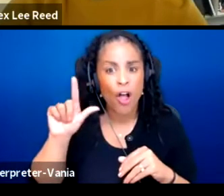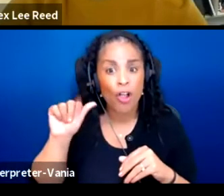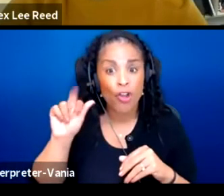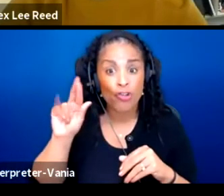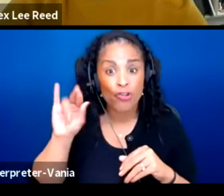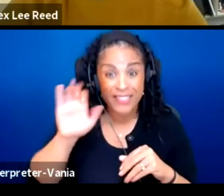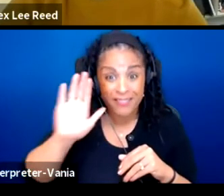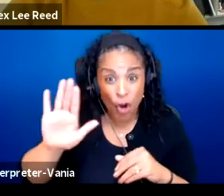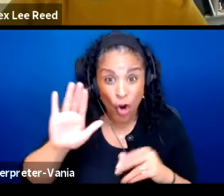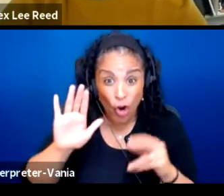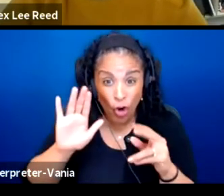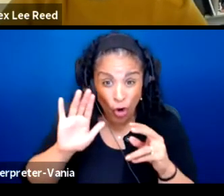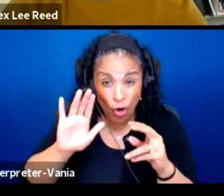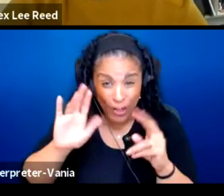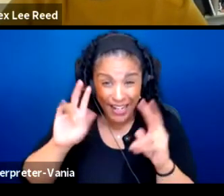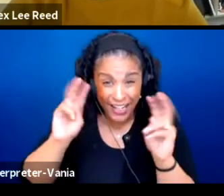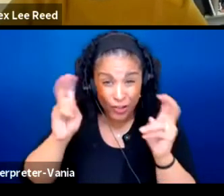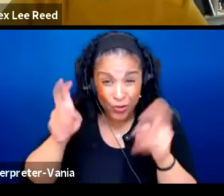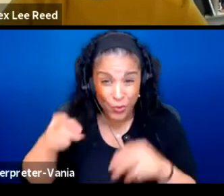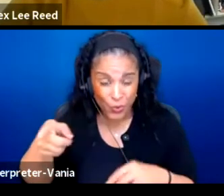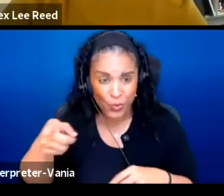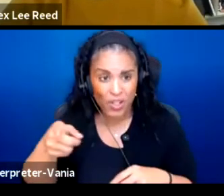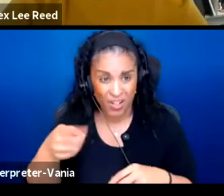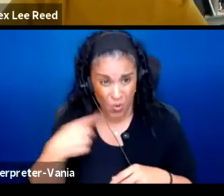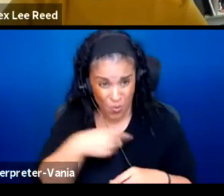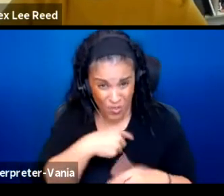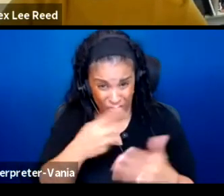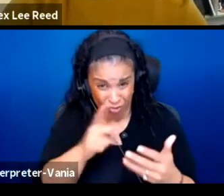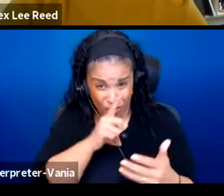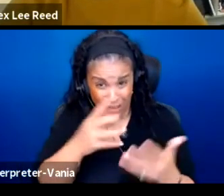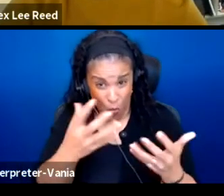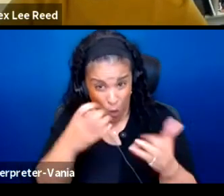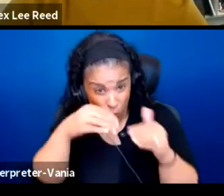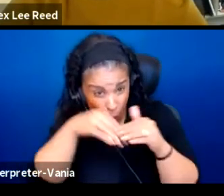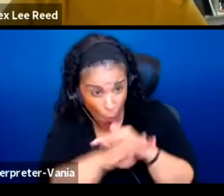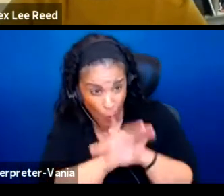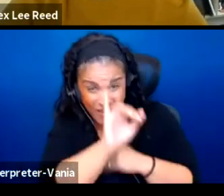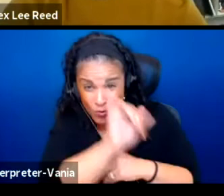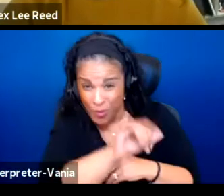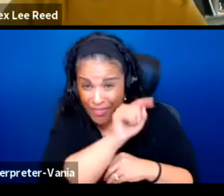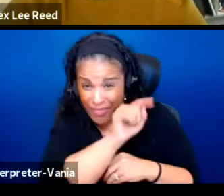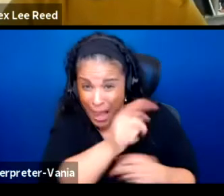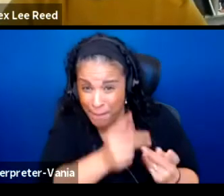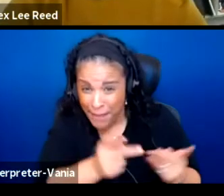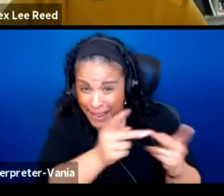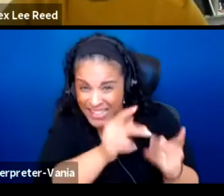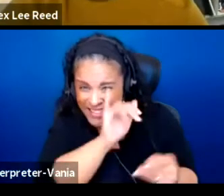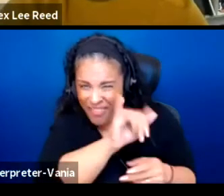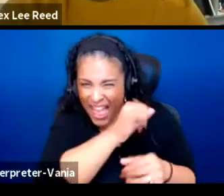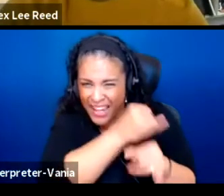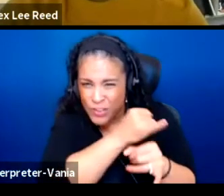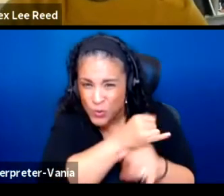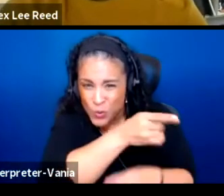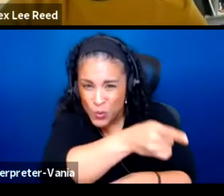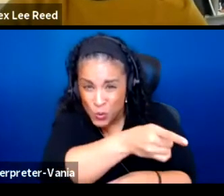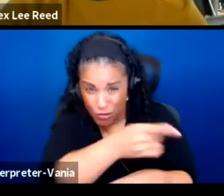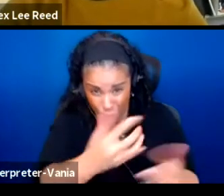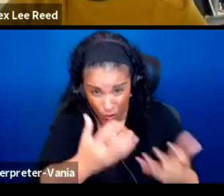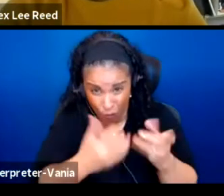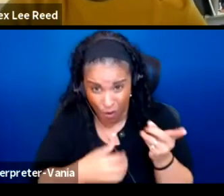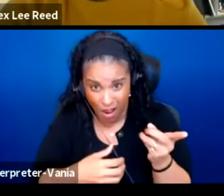do we really want to go into that institution or those kinds of, are